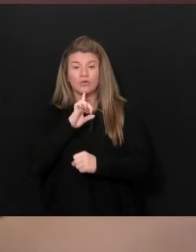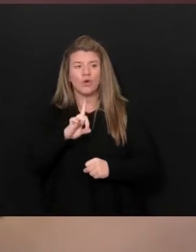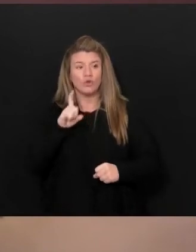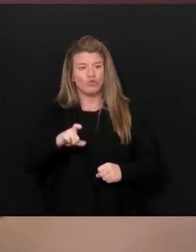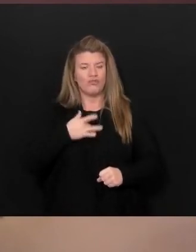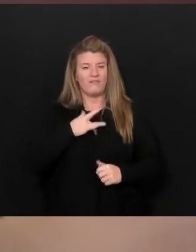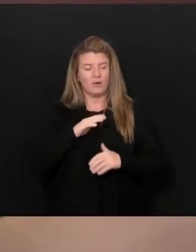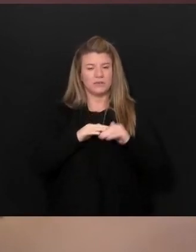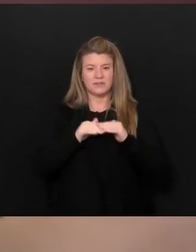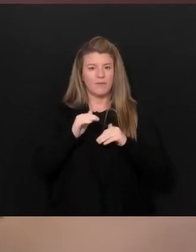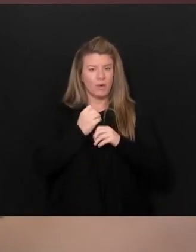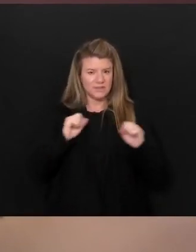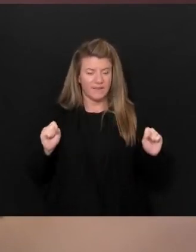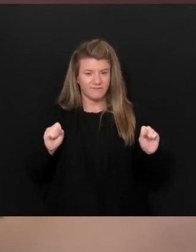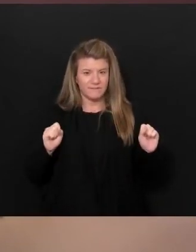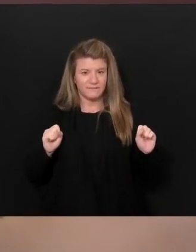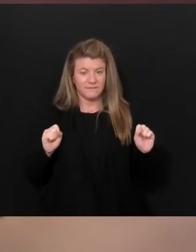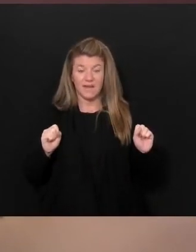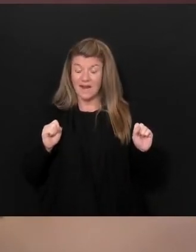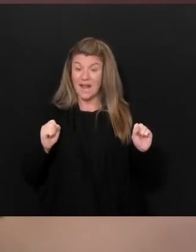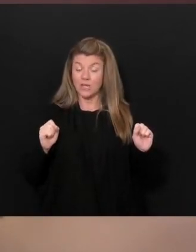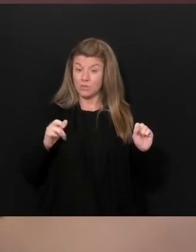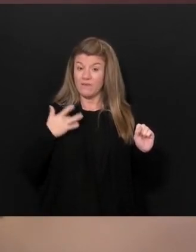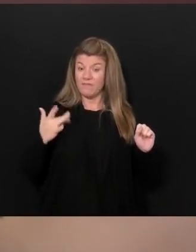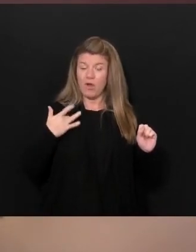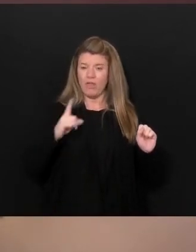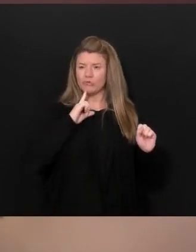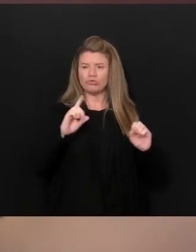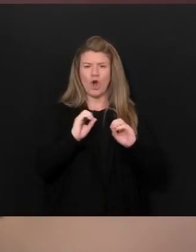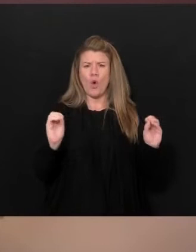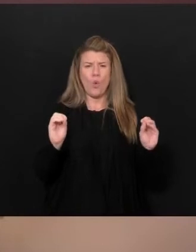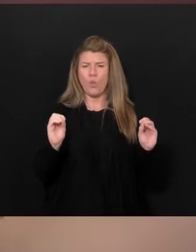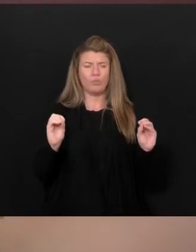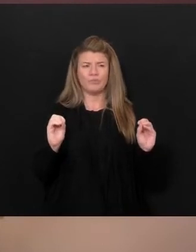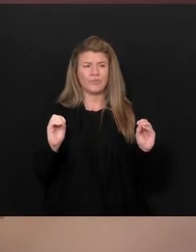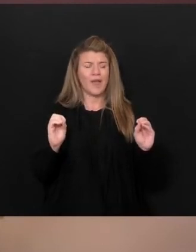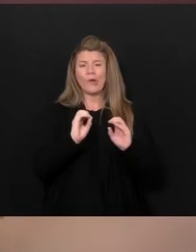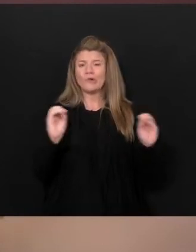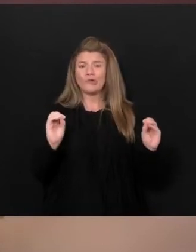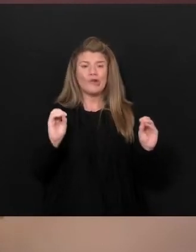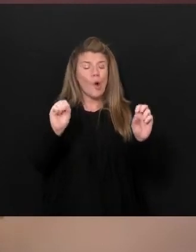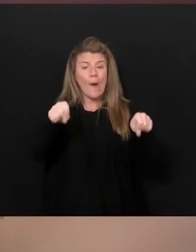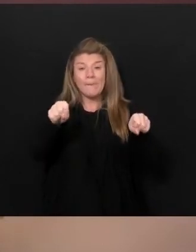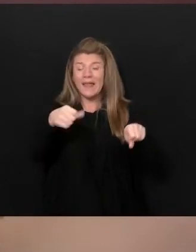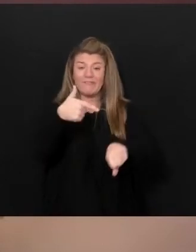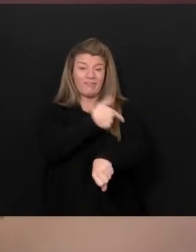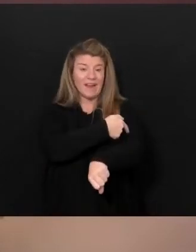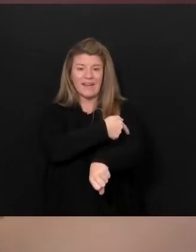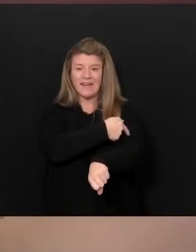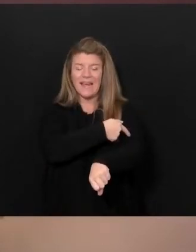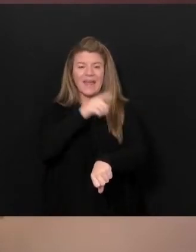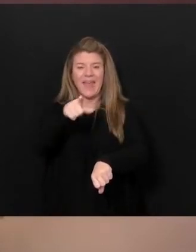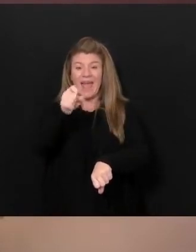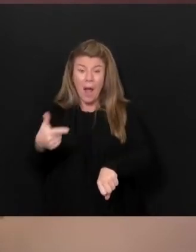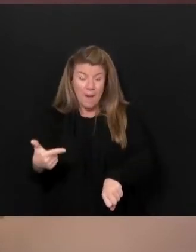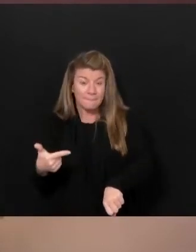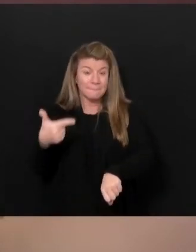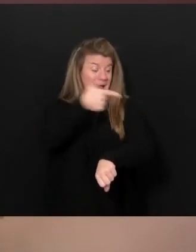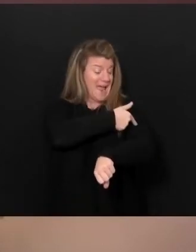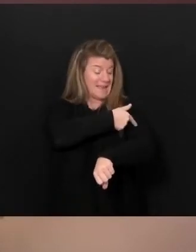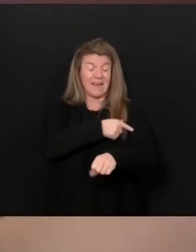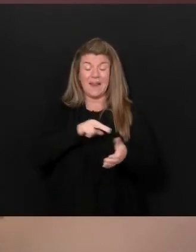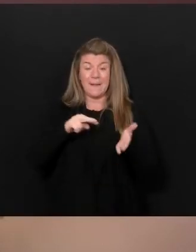feel safe doing that. And as we said before, there's no ability for these vaccines to implant some sort of